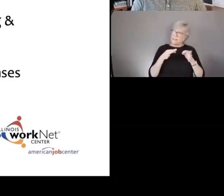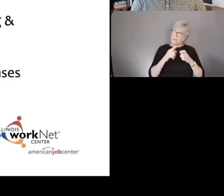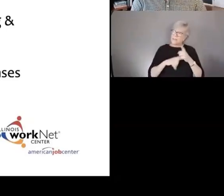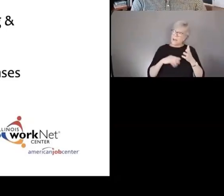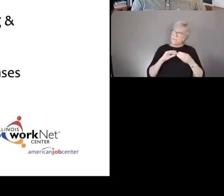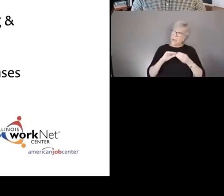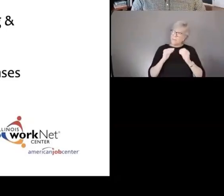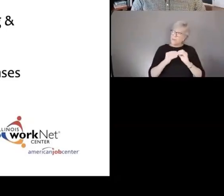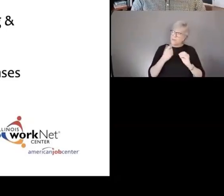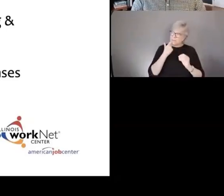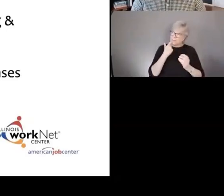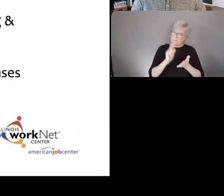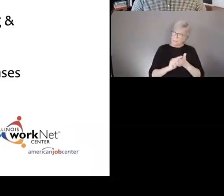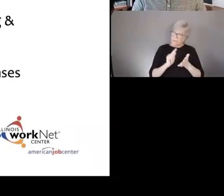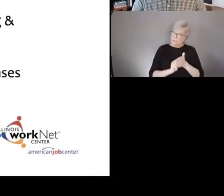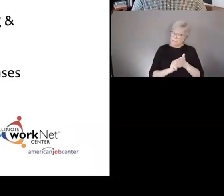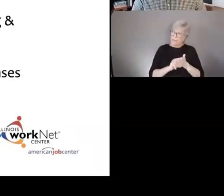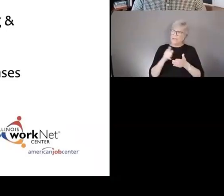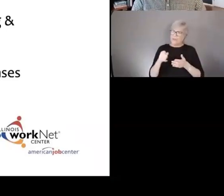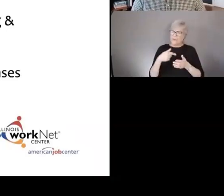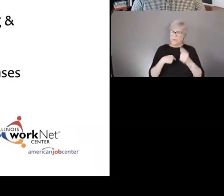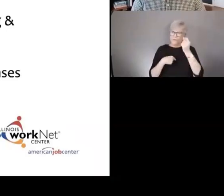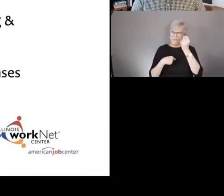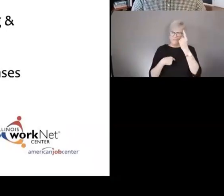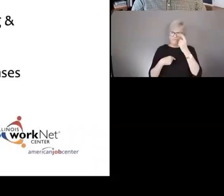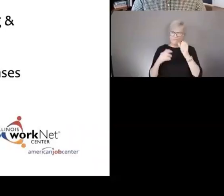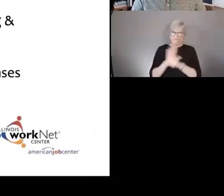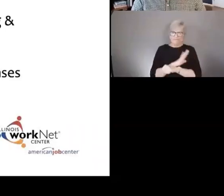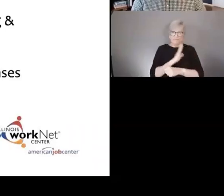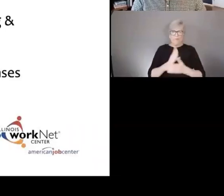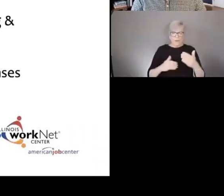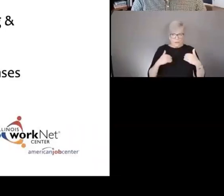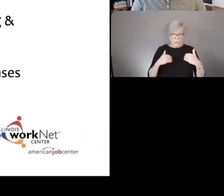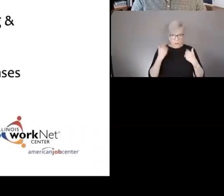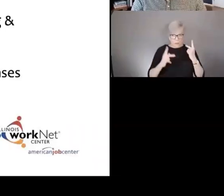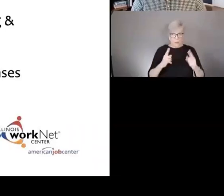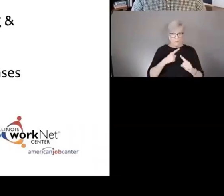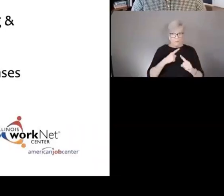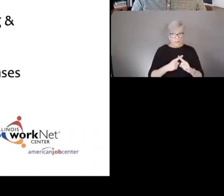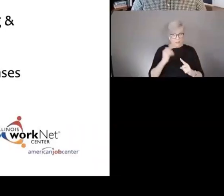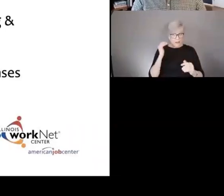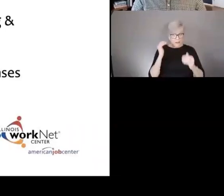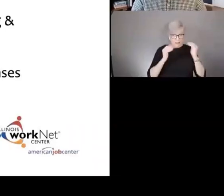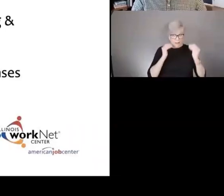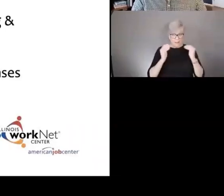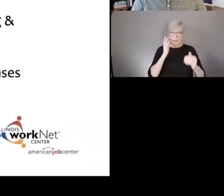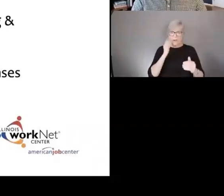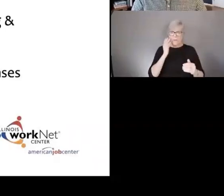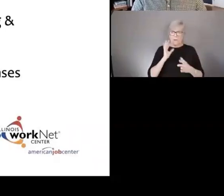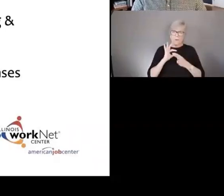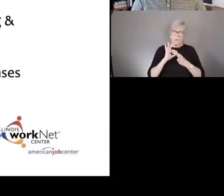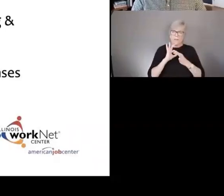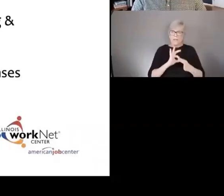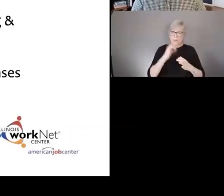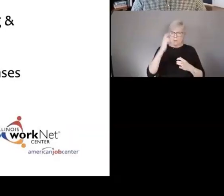out recently so that you have a full understanding of what young people and adults are going through in terms of mental health as impacted